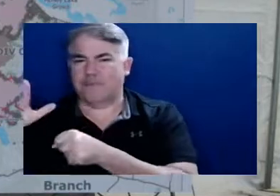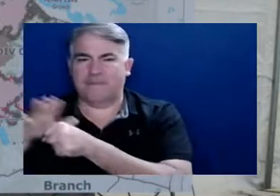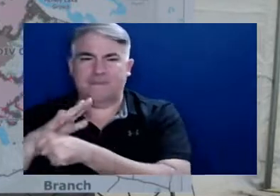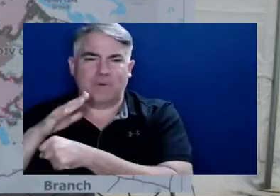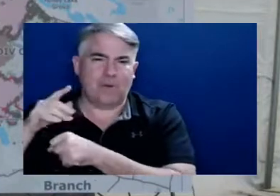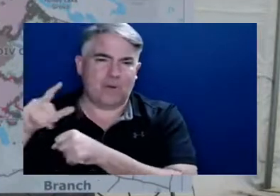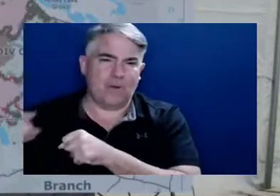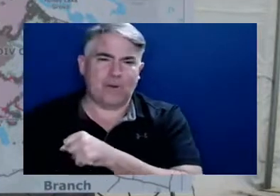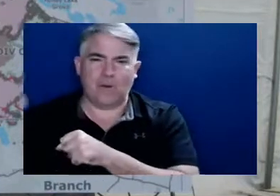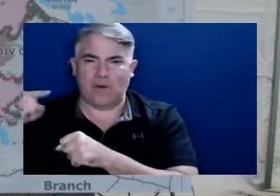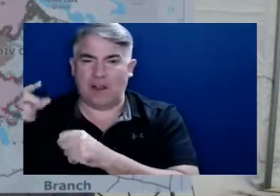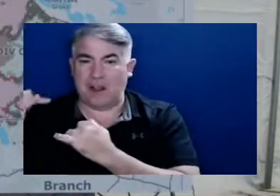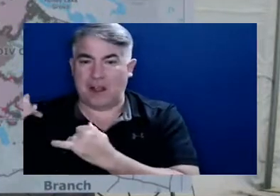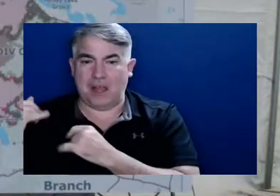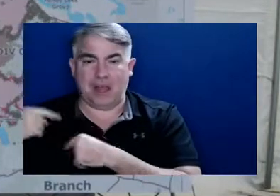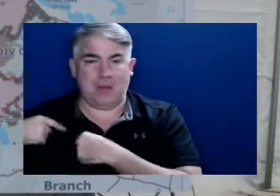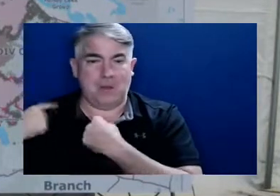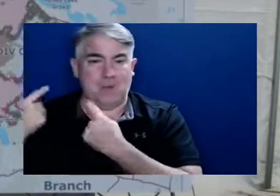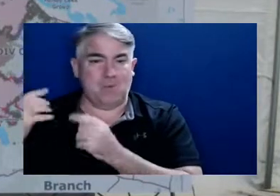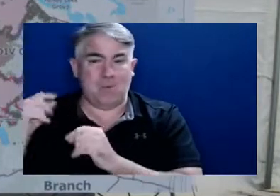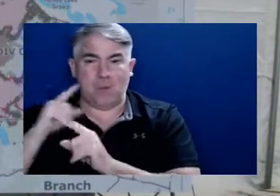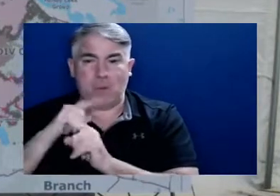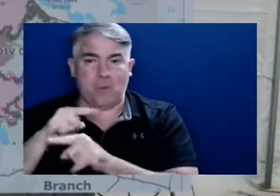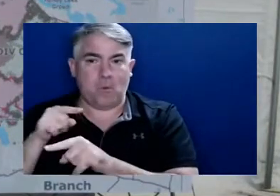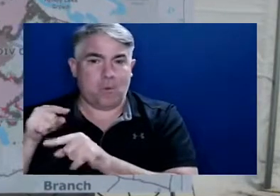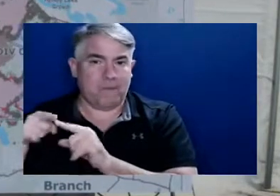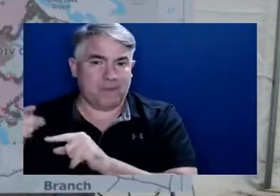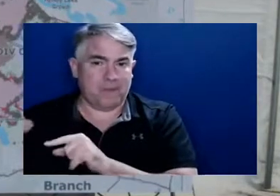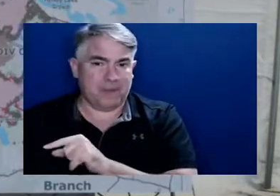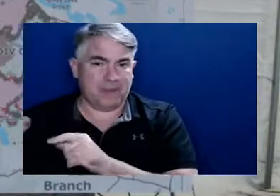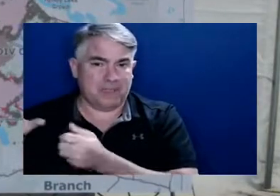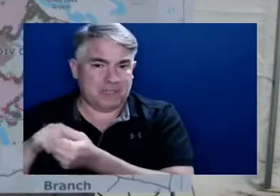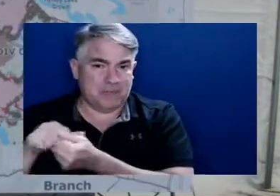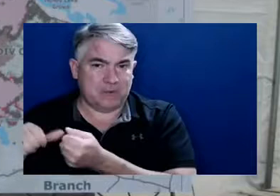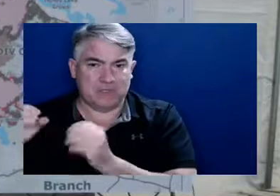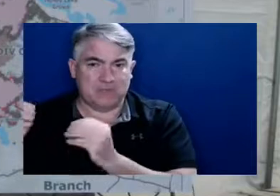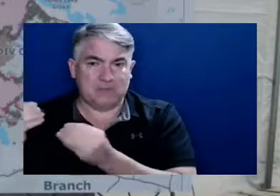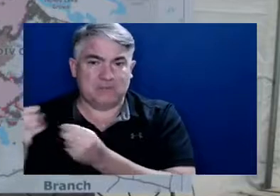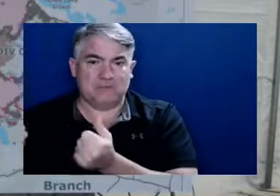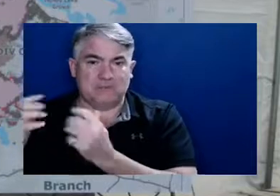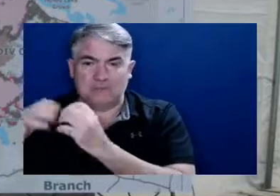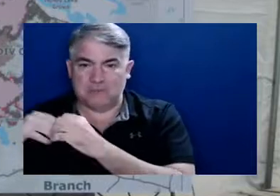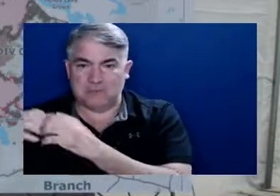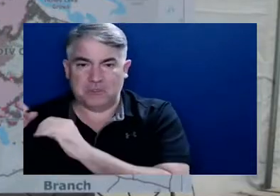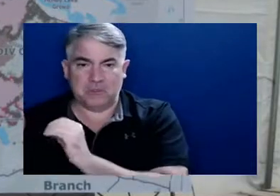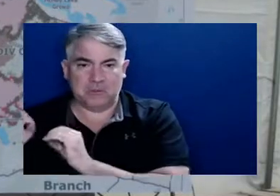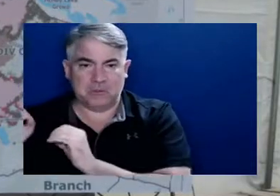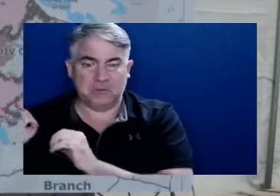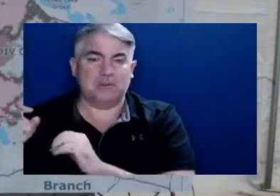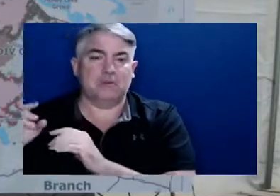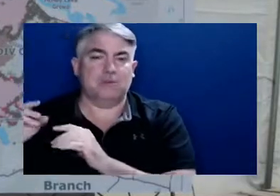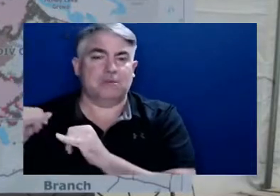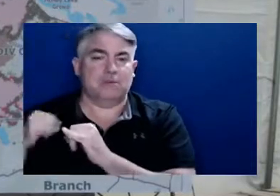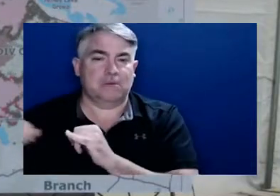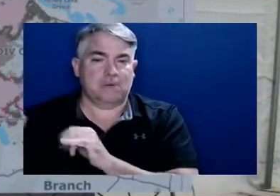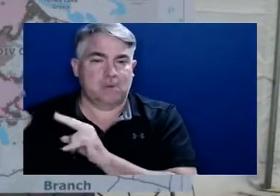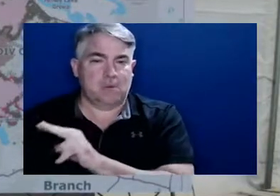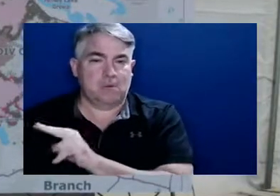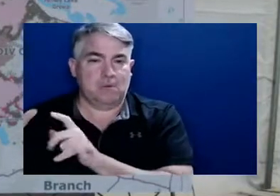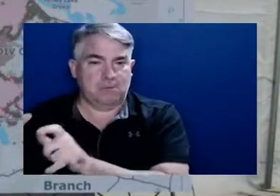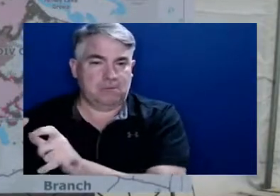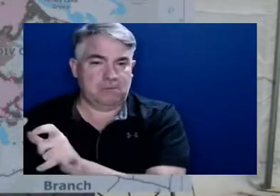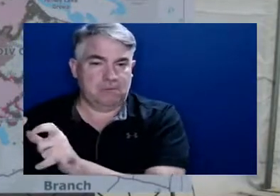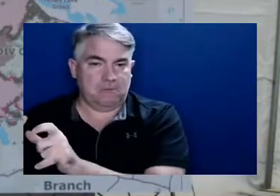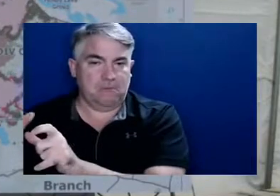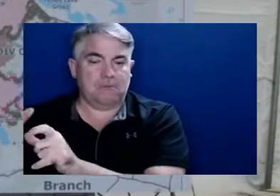or destroyed structures in Old Station. We're looking very good in there. It's holding very well. And we'll continue to work that area throughout the night and